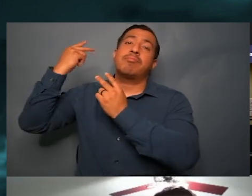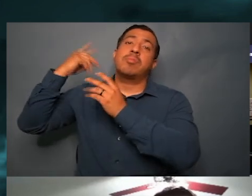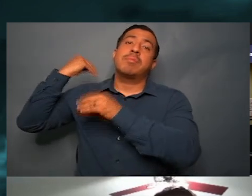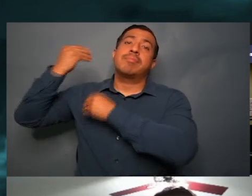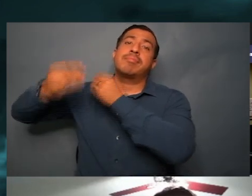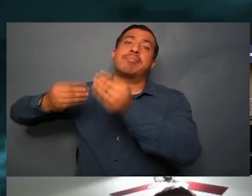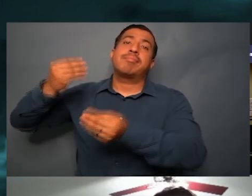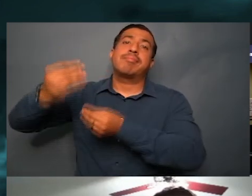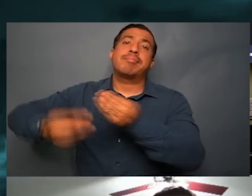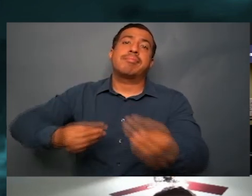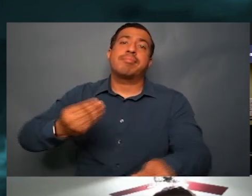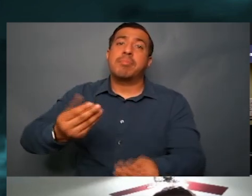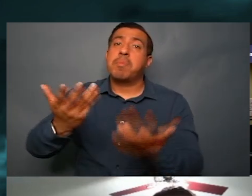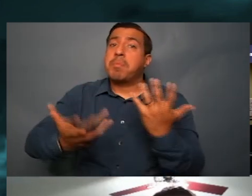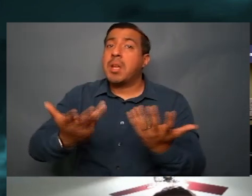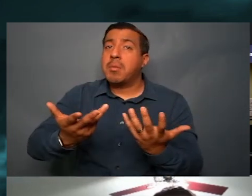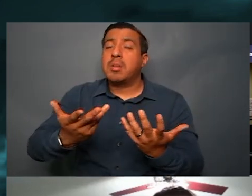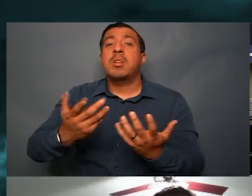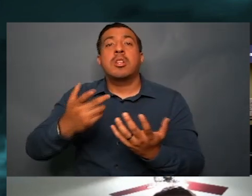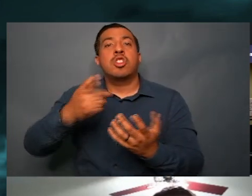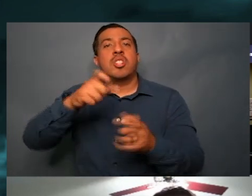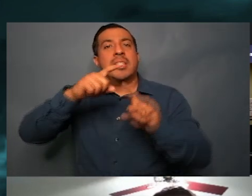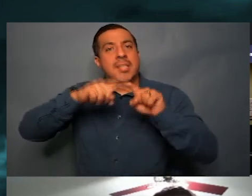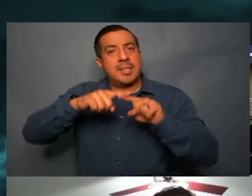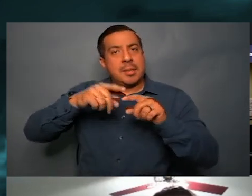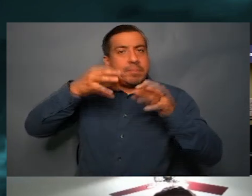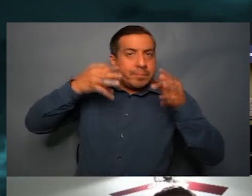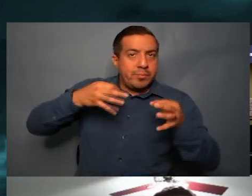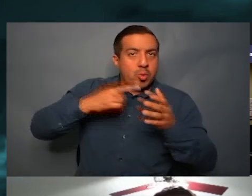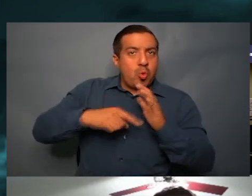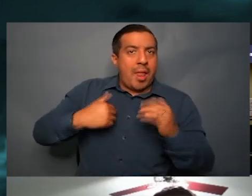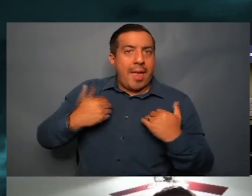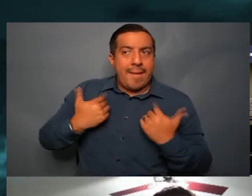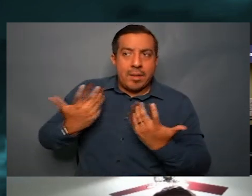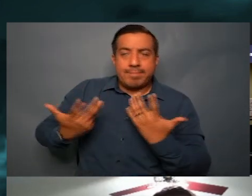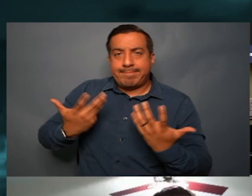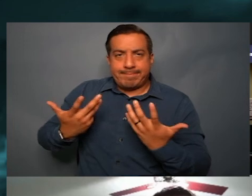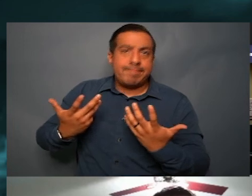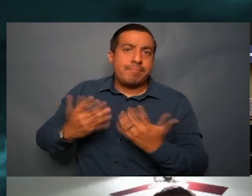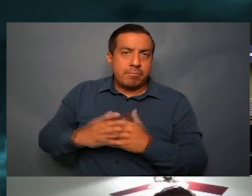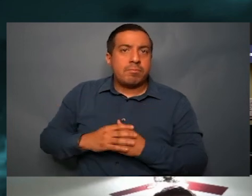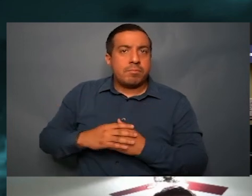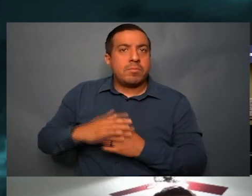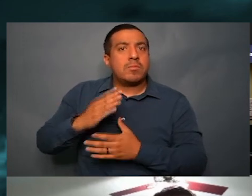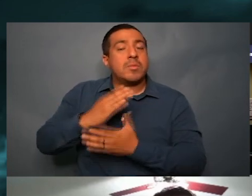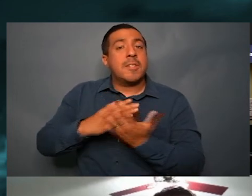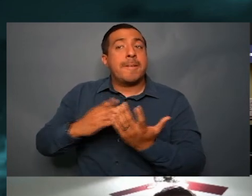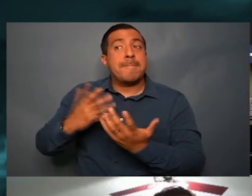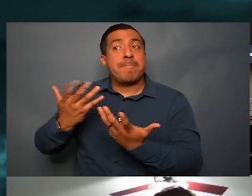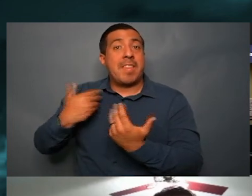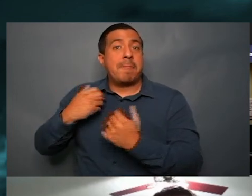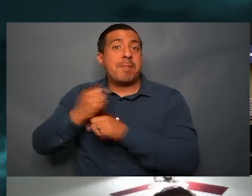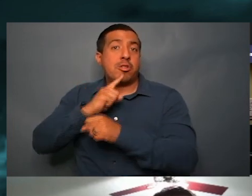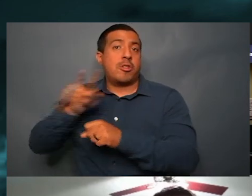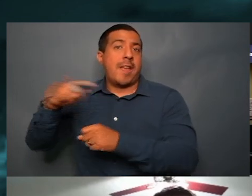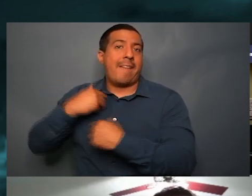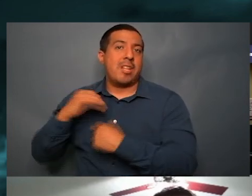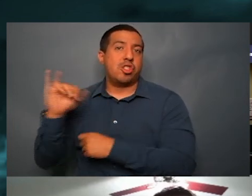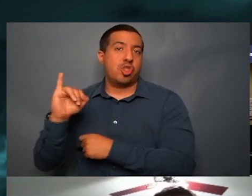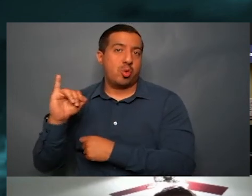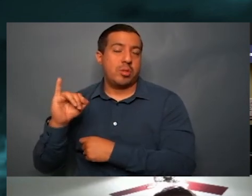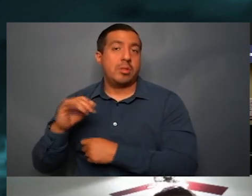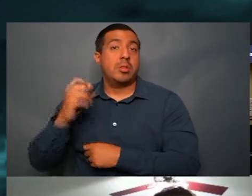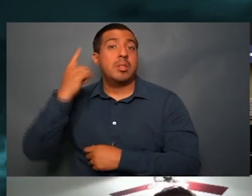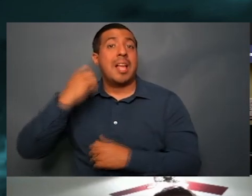have to make the best decisions based on what you have. And what you have obviously is insured. And life safety